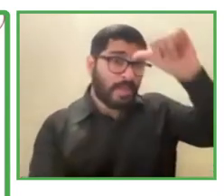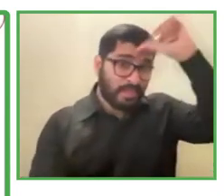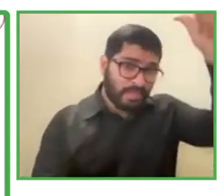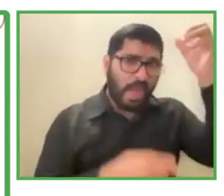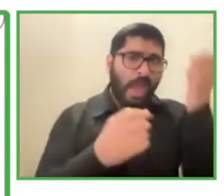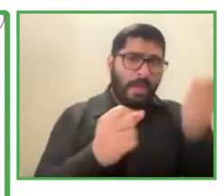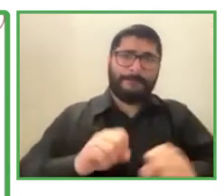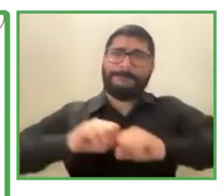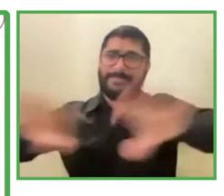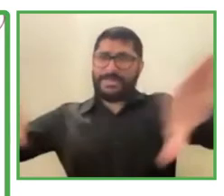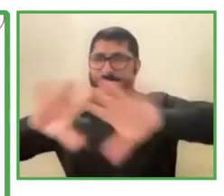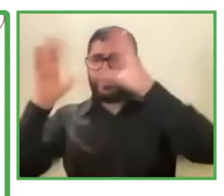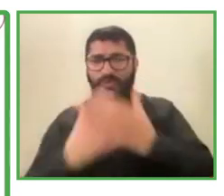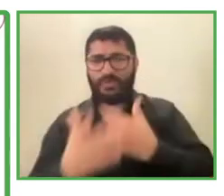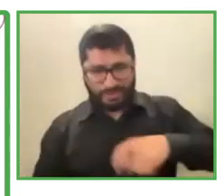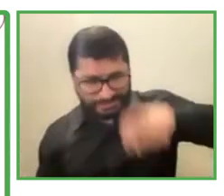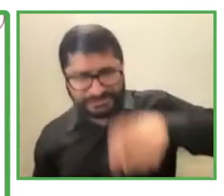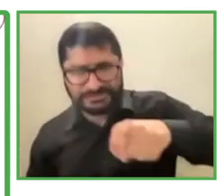for visually impaired users.